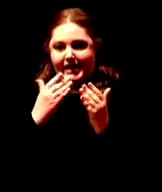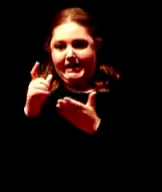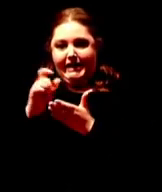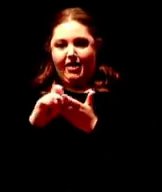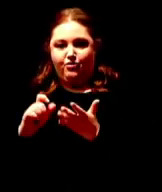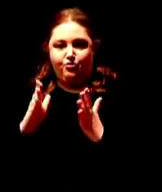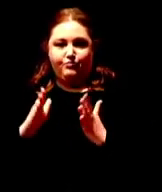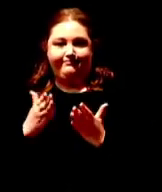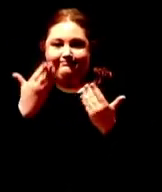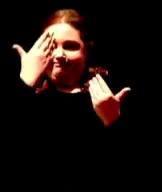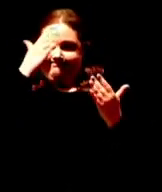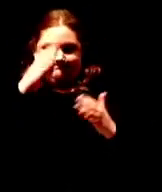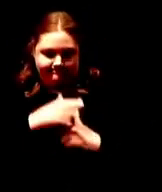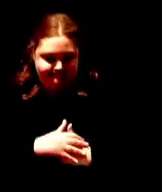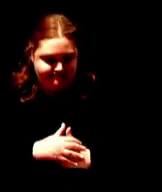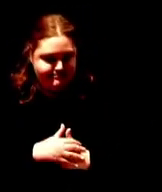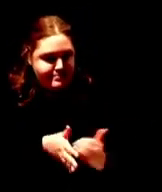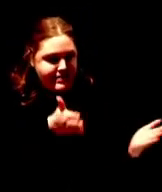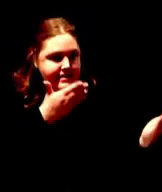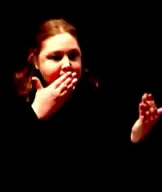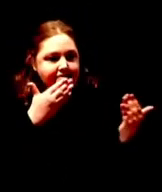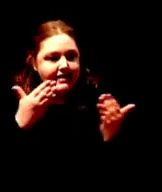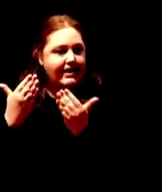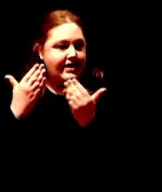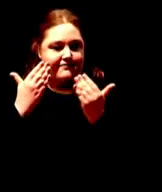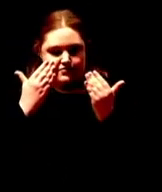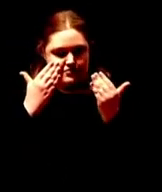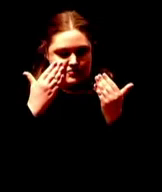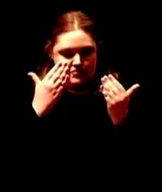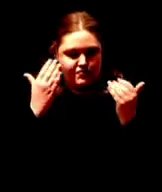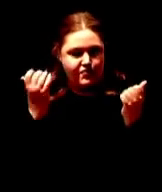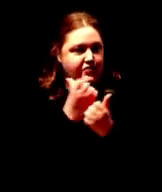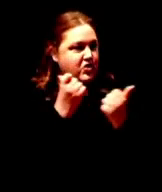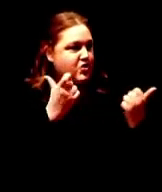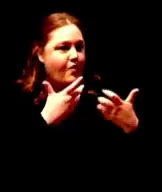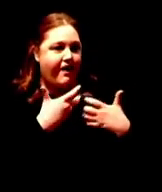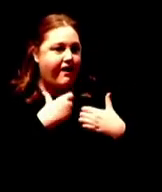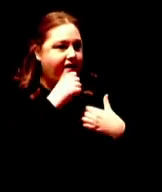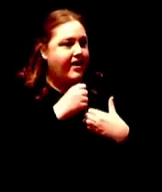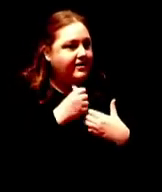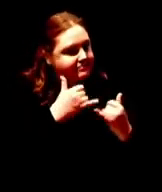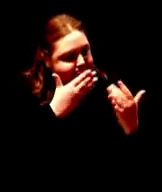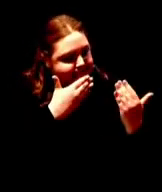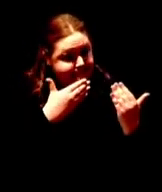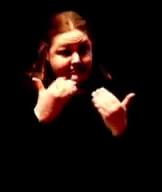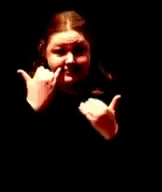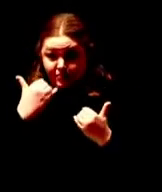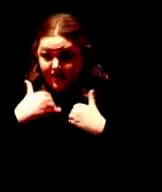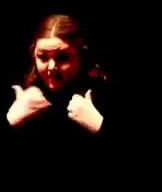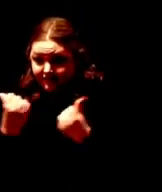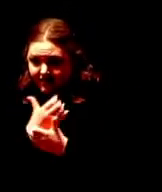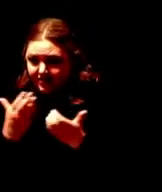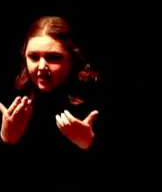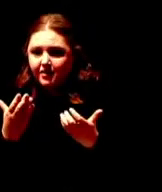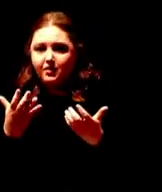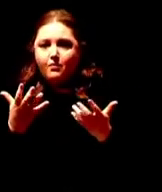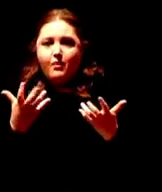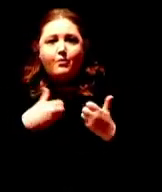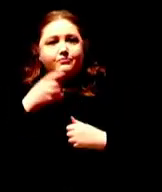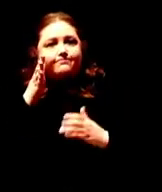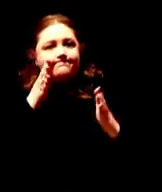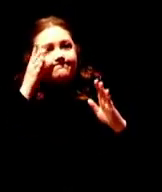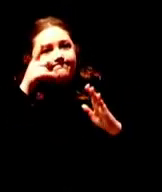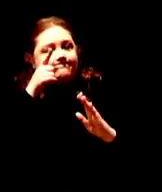author. Be thankful that you don't already have everything you desire. If you did, what would there to be looked forward